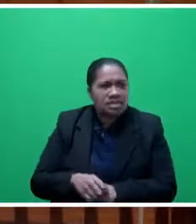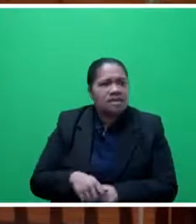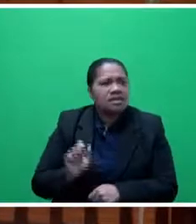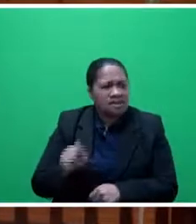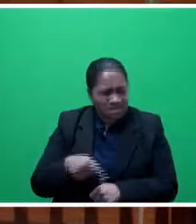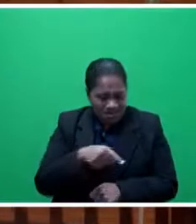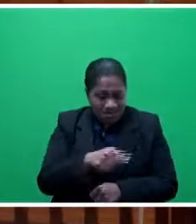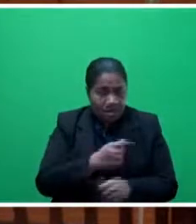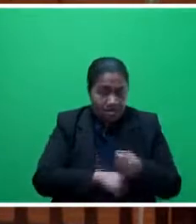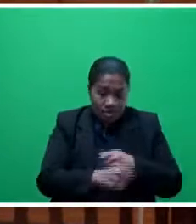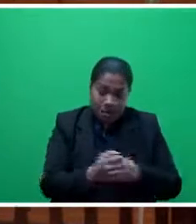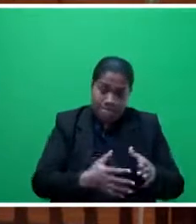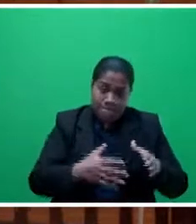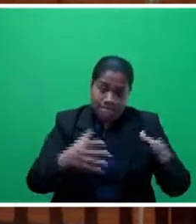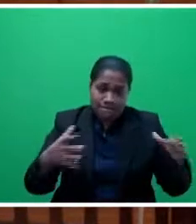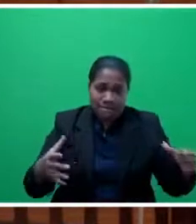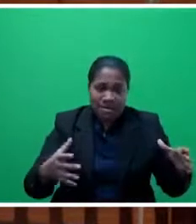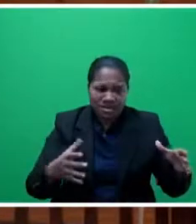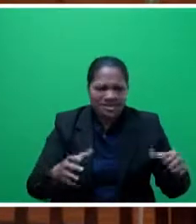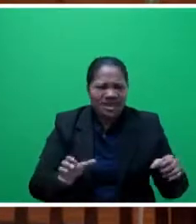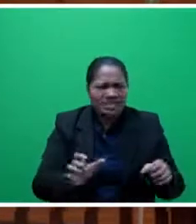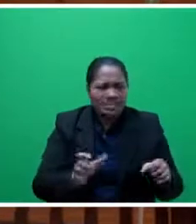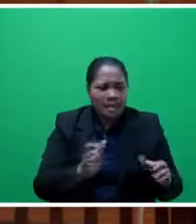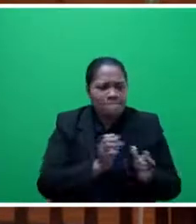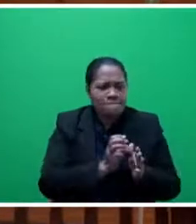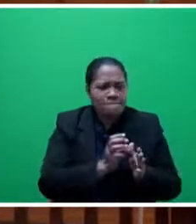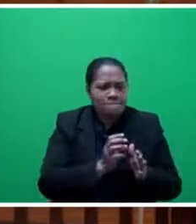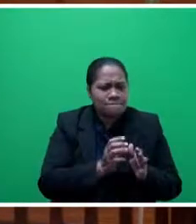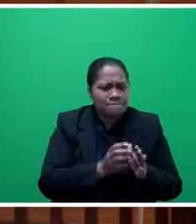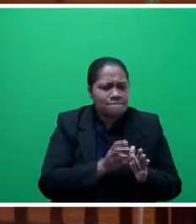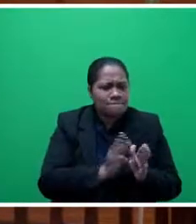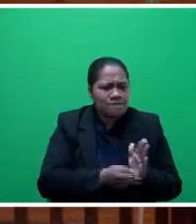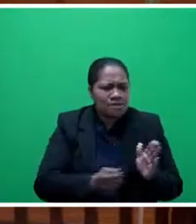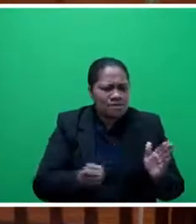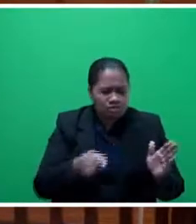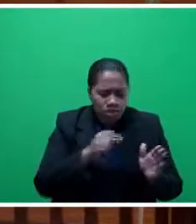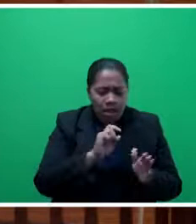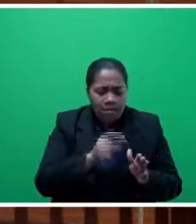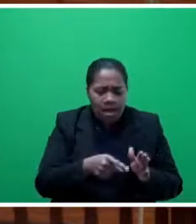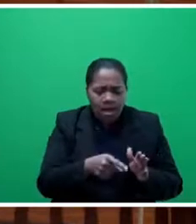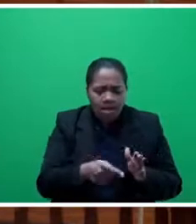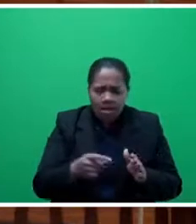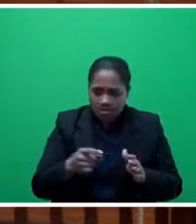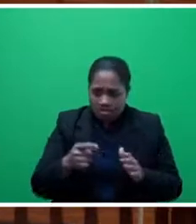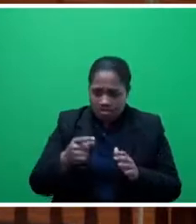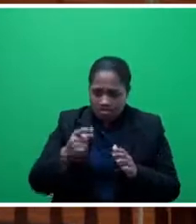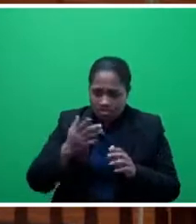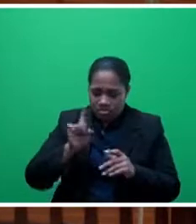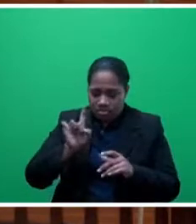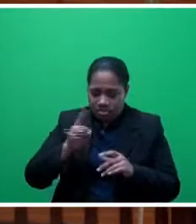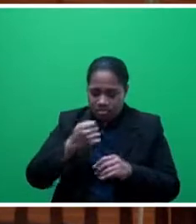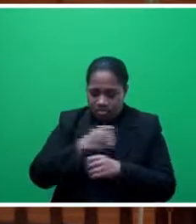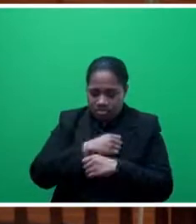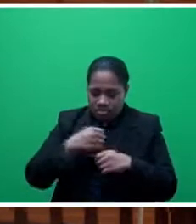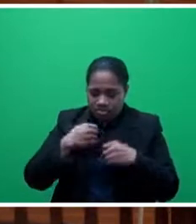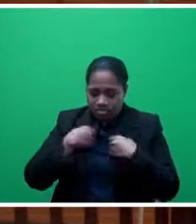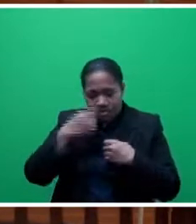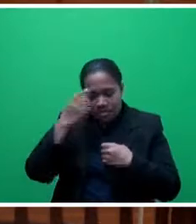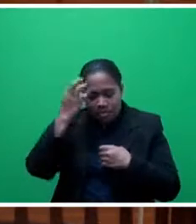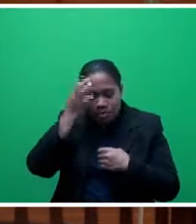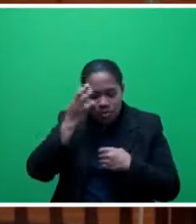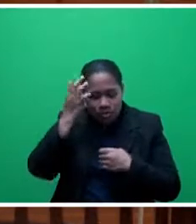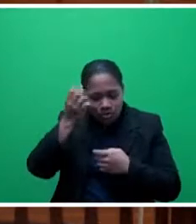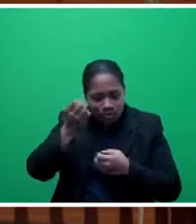manufacturers. So that is one of the reservations, the concern that we have in holding the other side